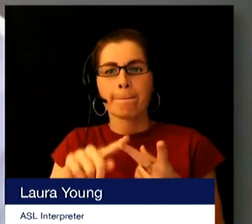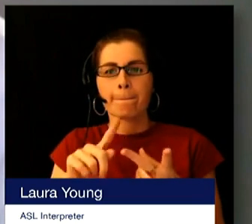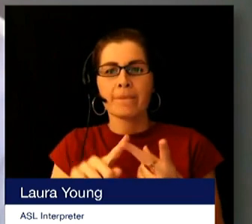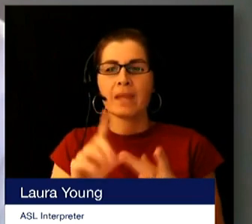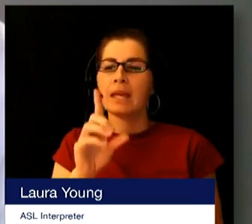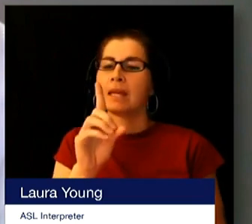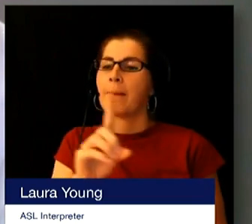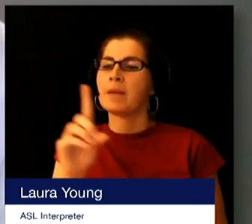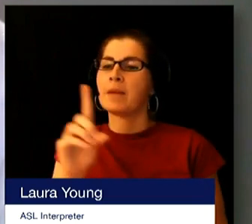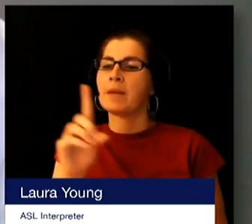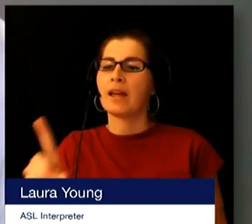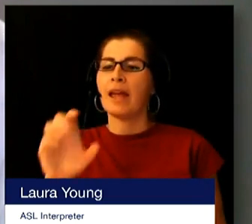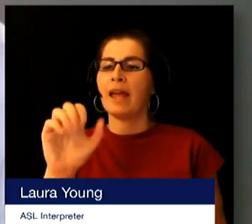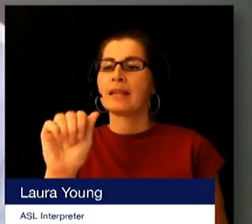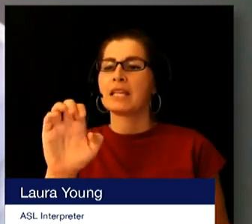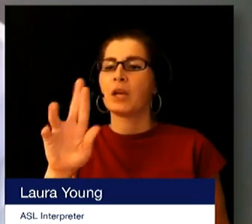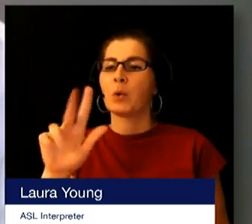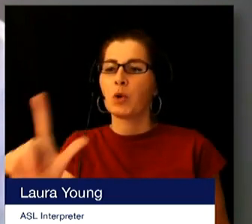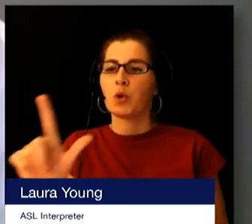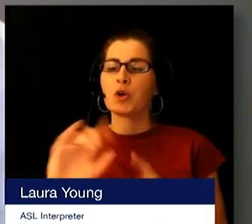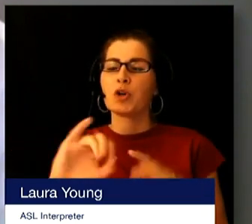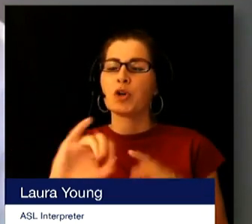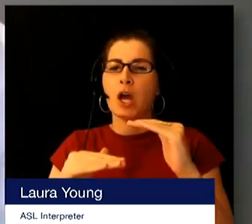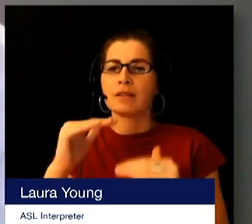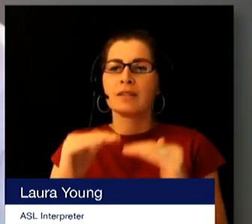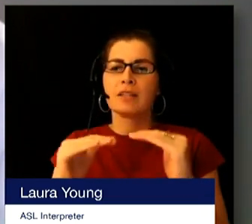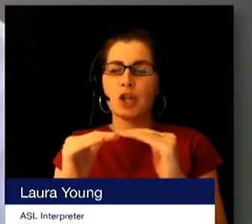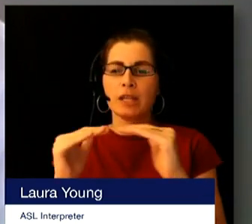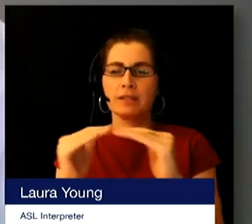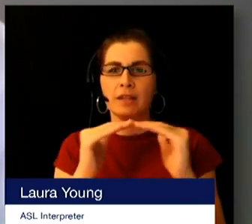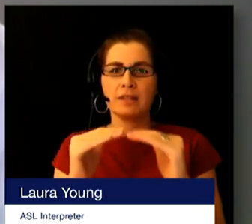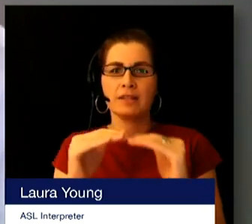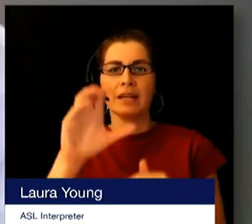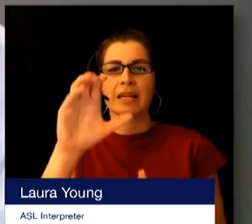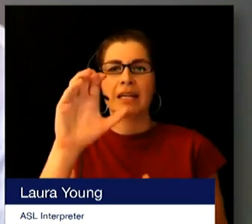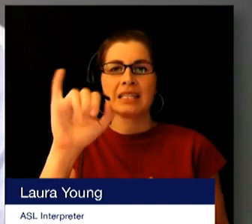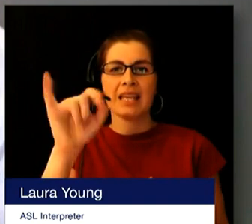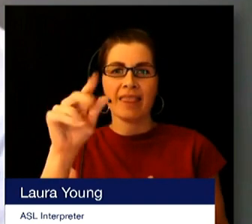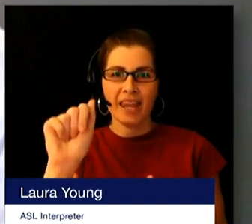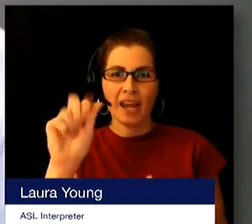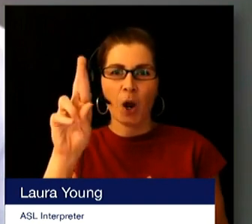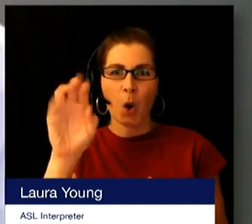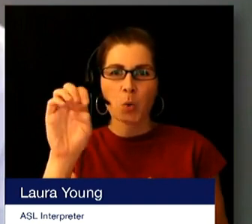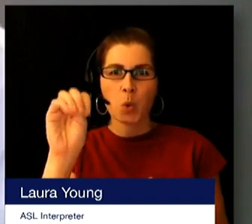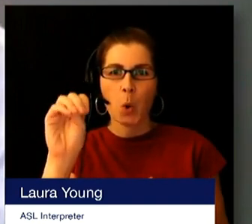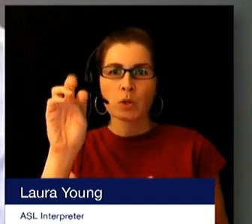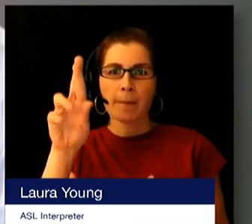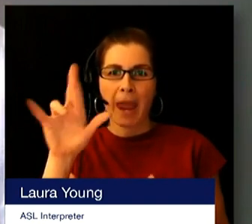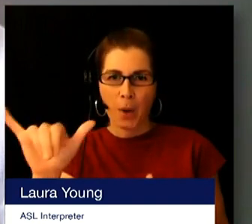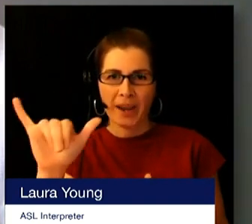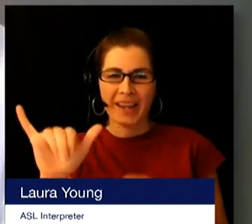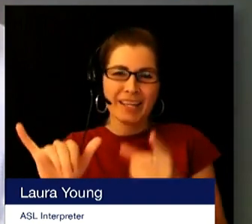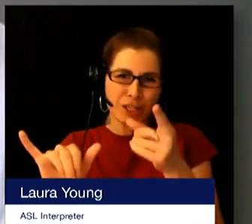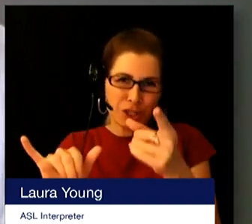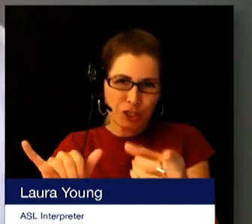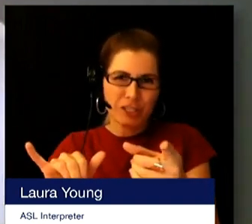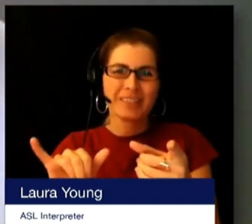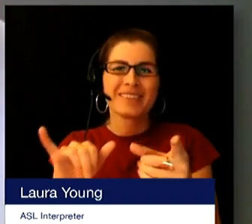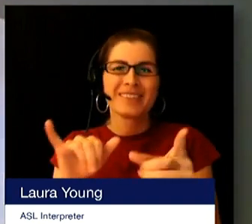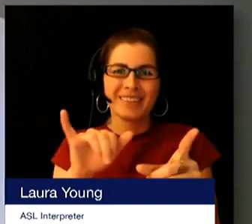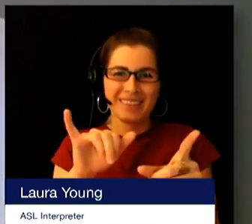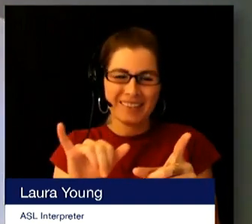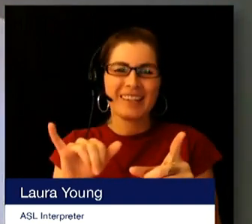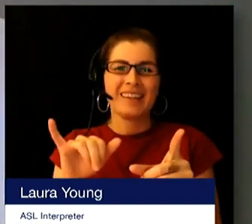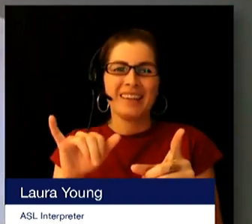Policy here at the ACLU Justice Division, my colleague, Cynthia Roseberry, who is also the project manager for the 2014 Clemency